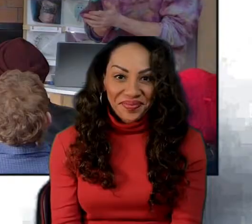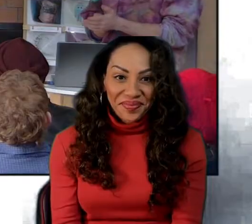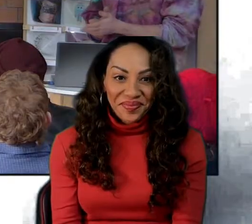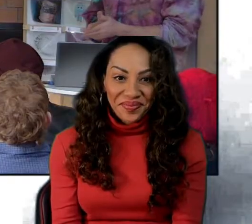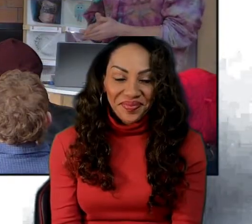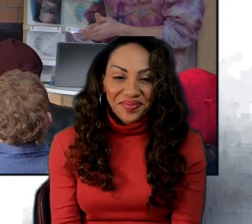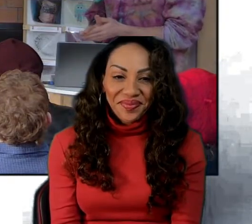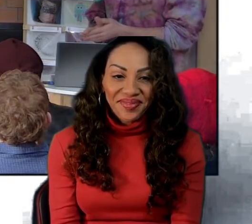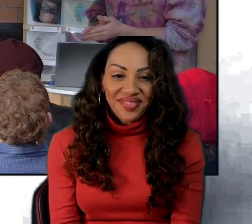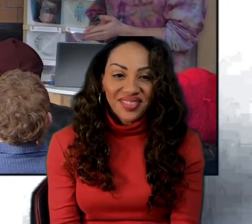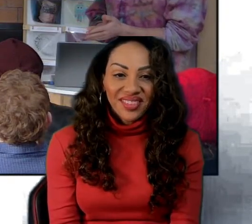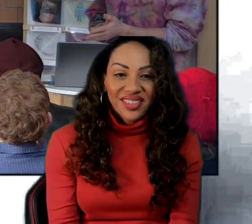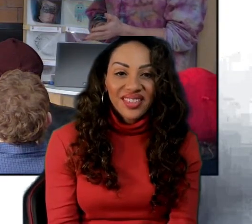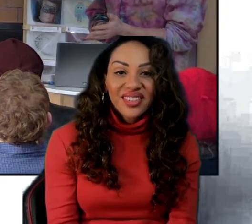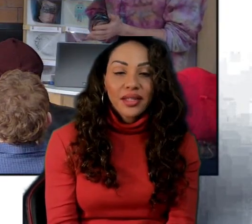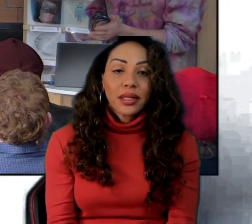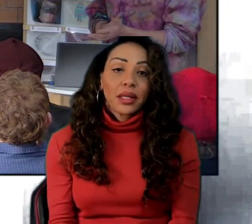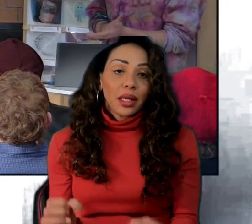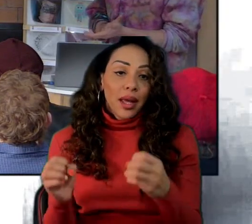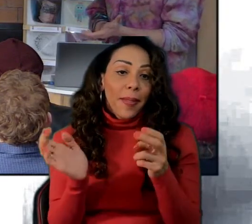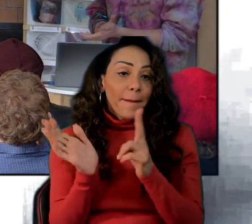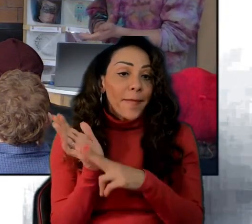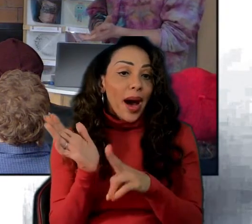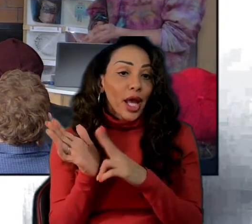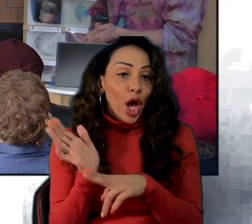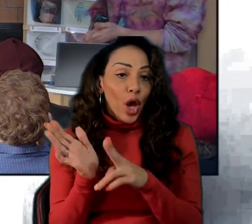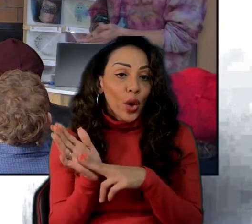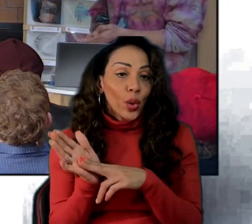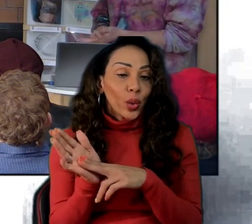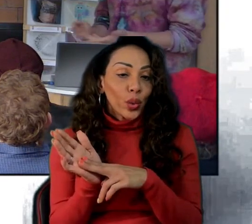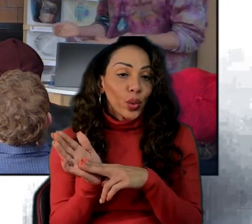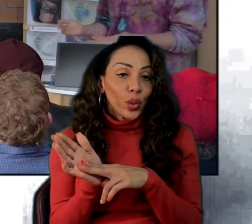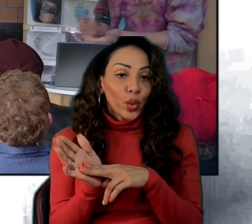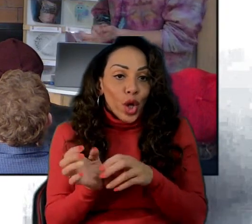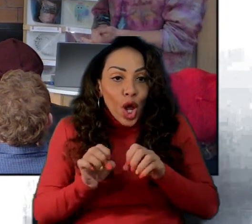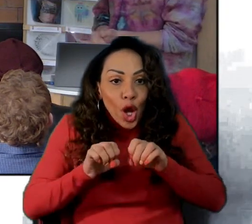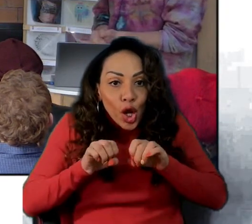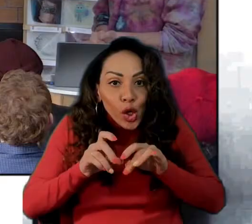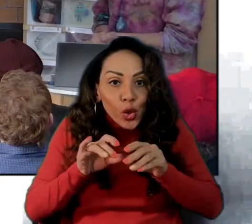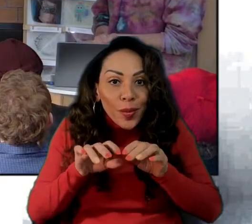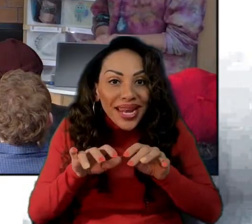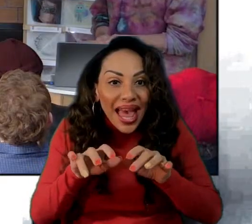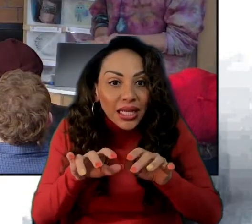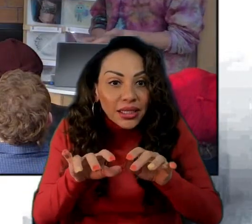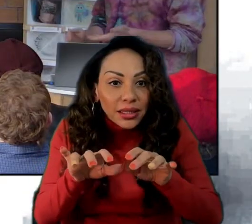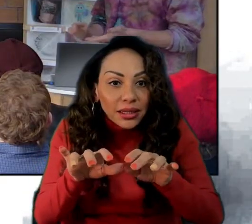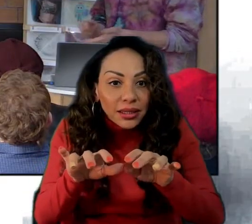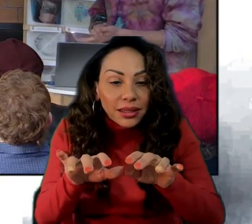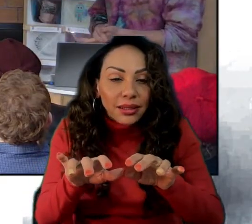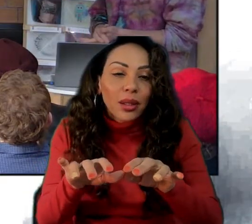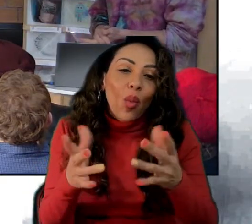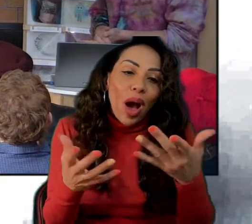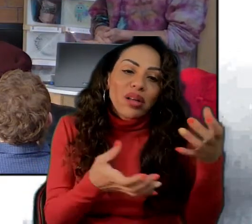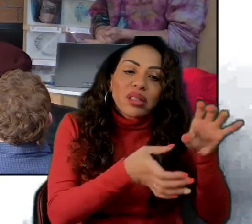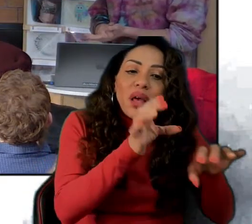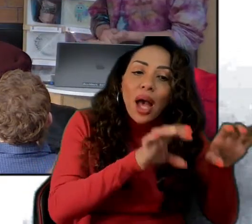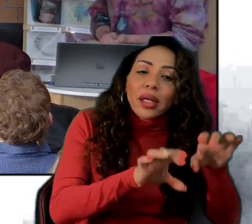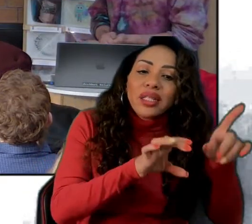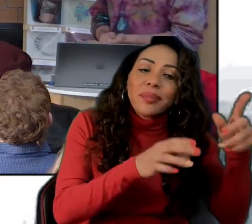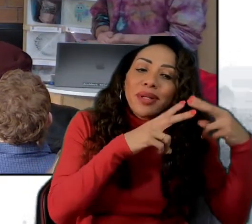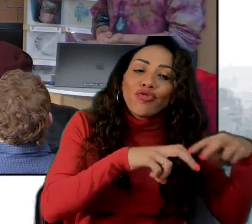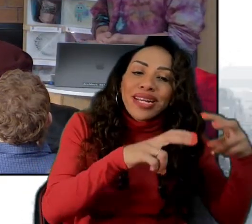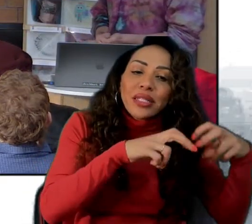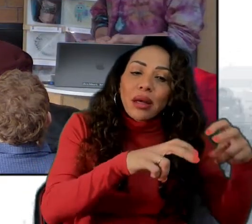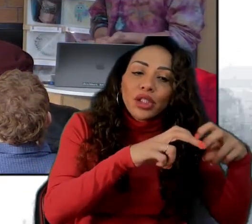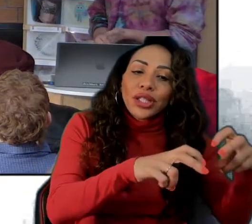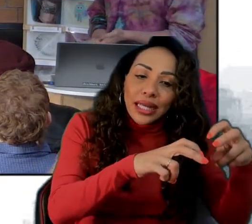the bioluminescence, I guess the scientists have been researching this, and like there's some